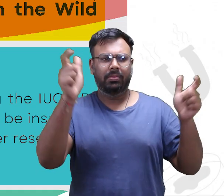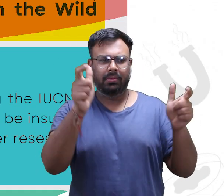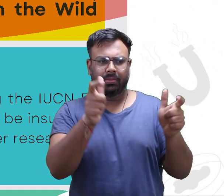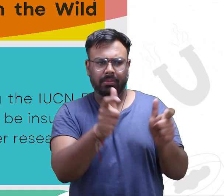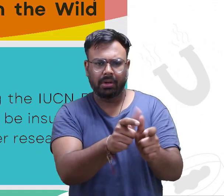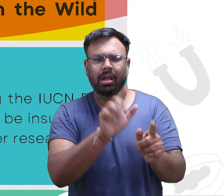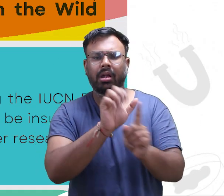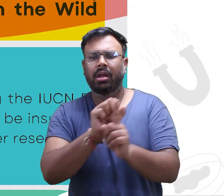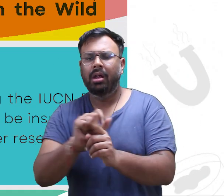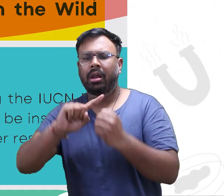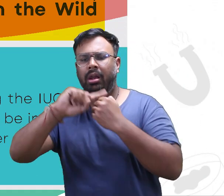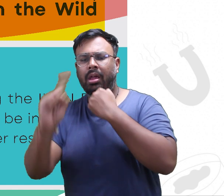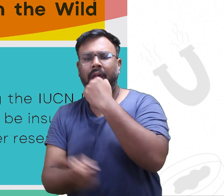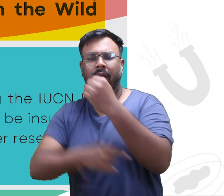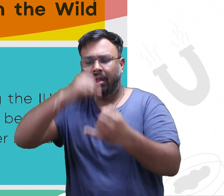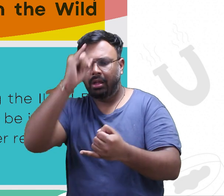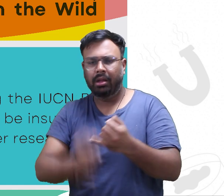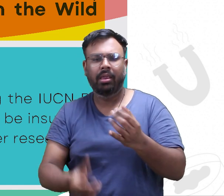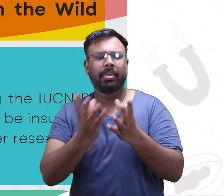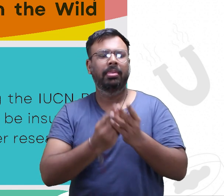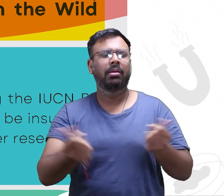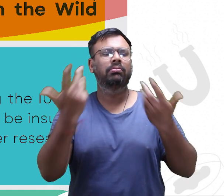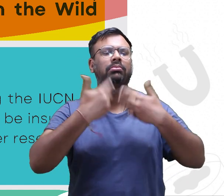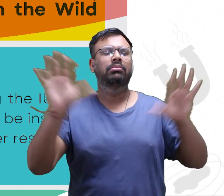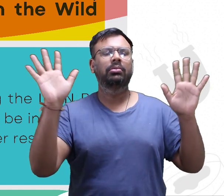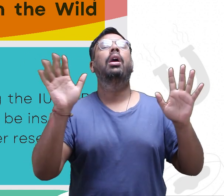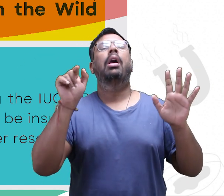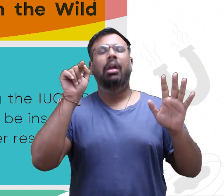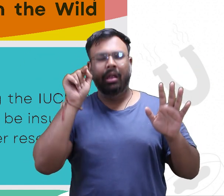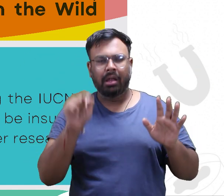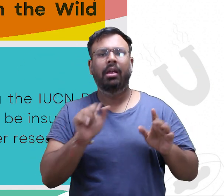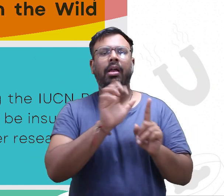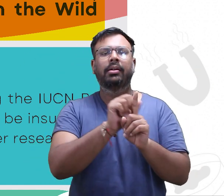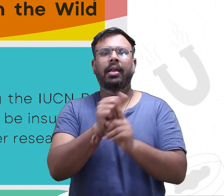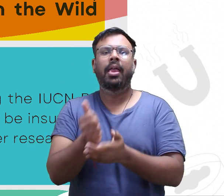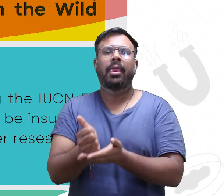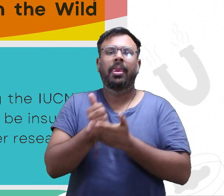be an easily and widely understood system